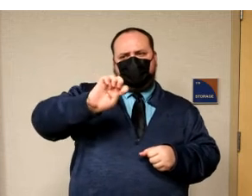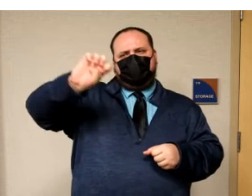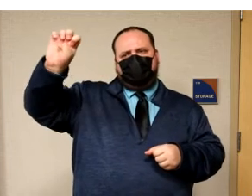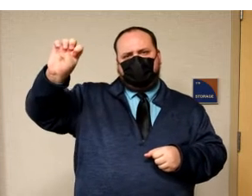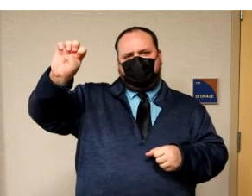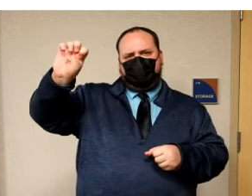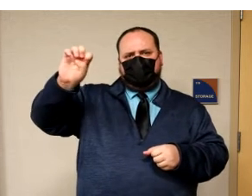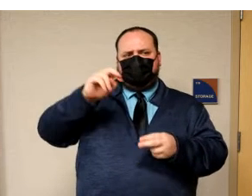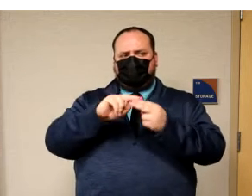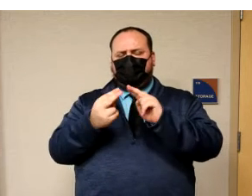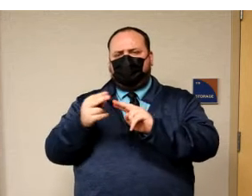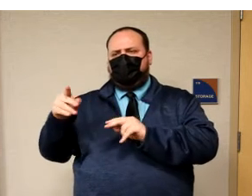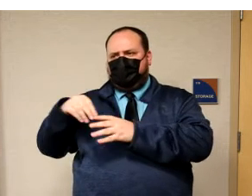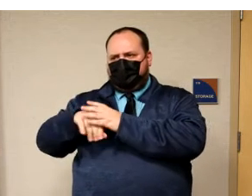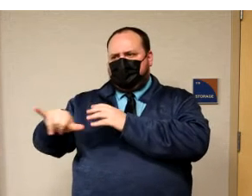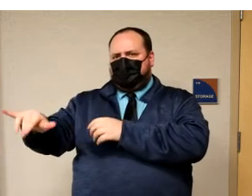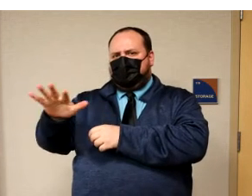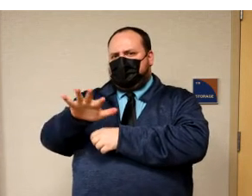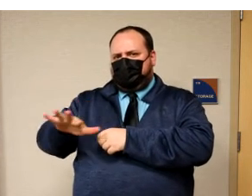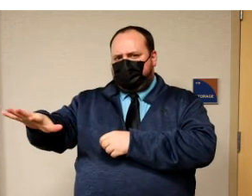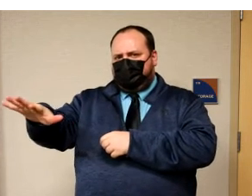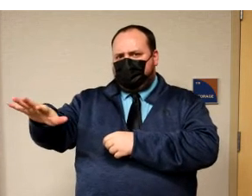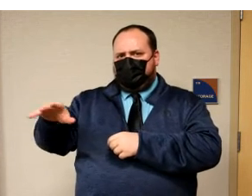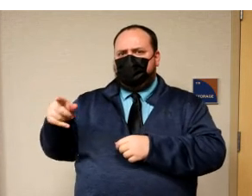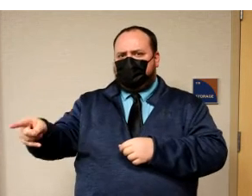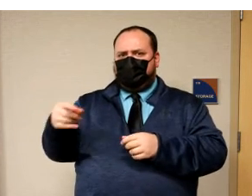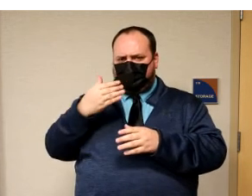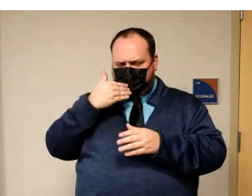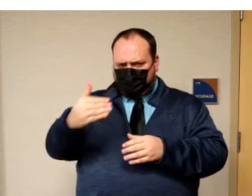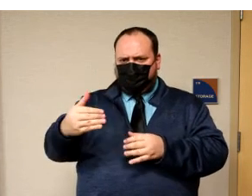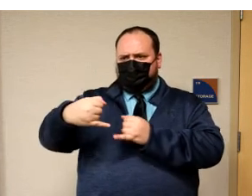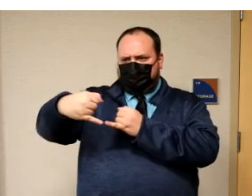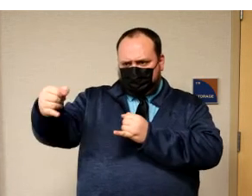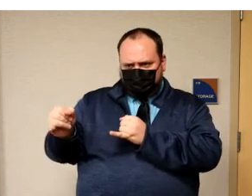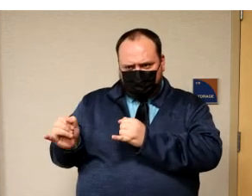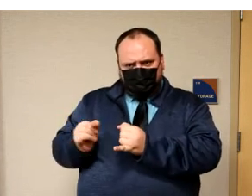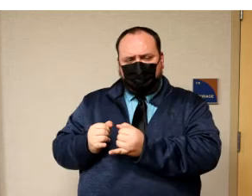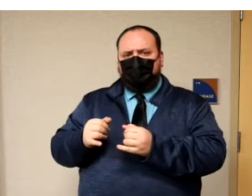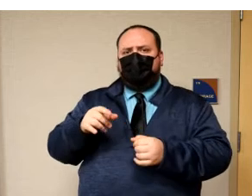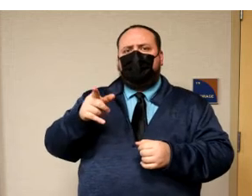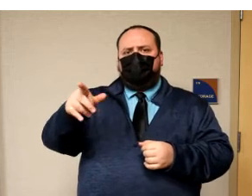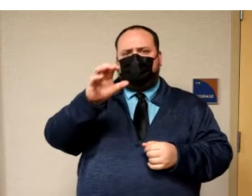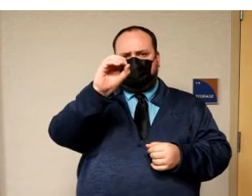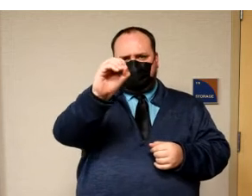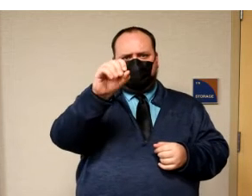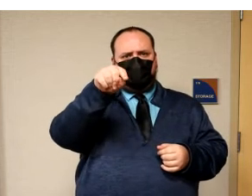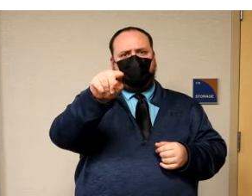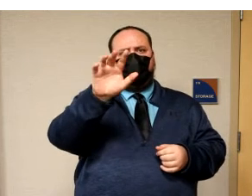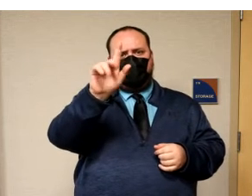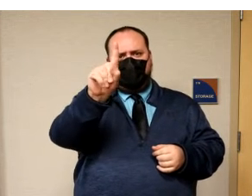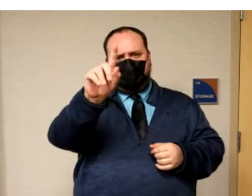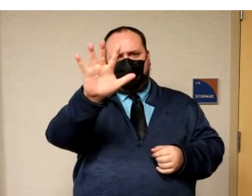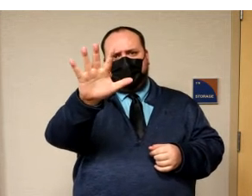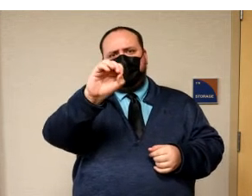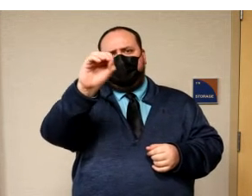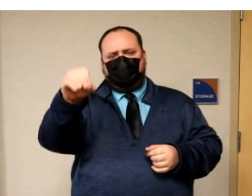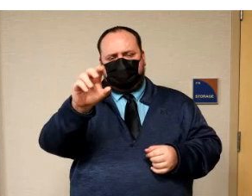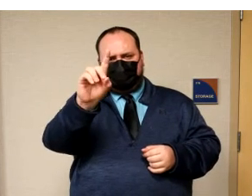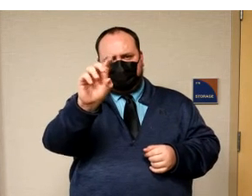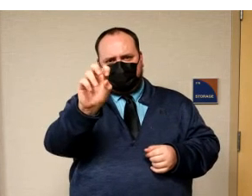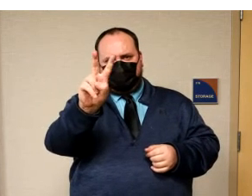of Visalia. A good quadrant here, tight deviation 0.15%